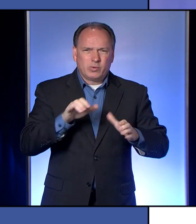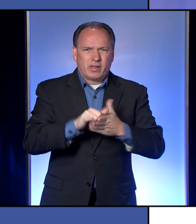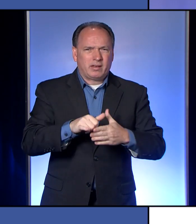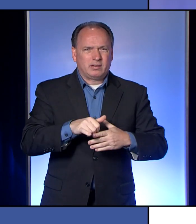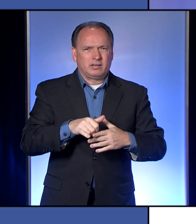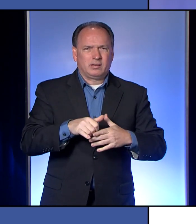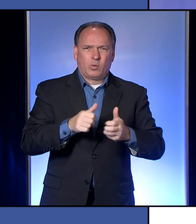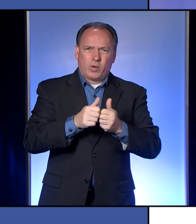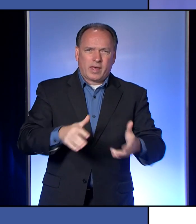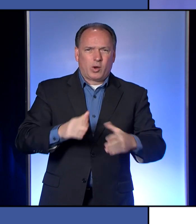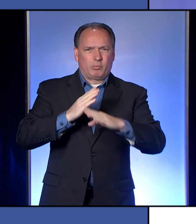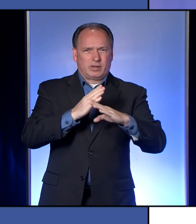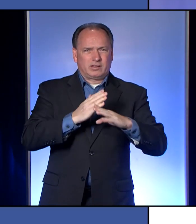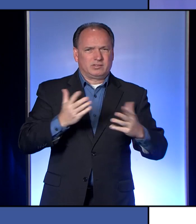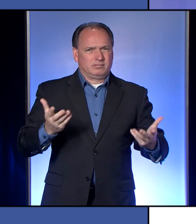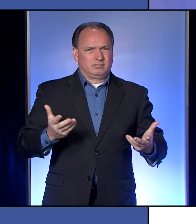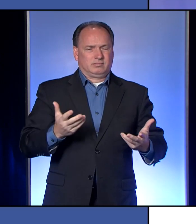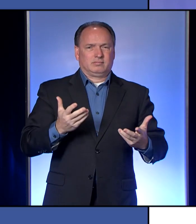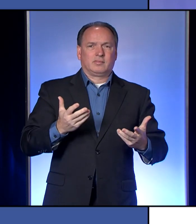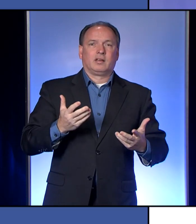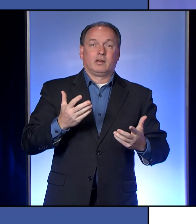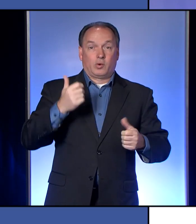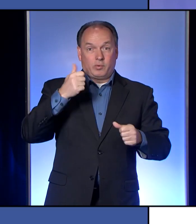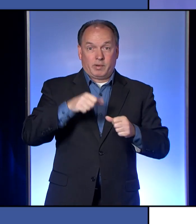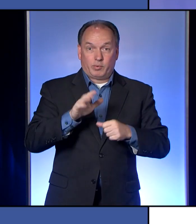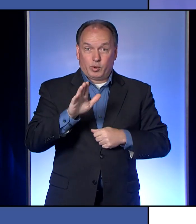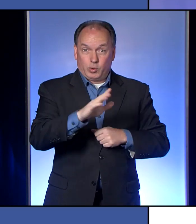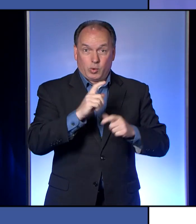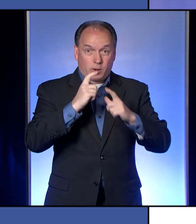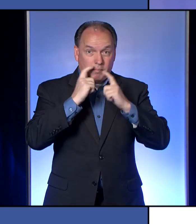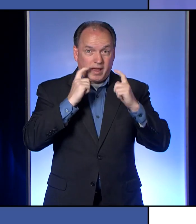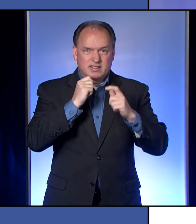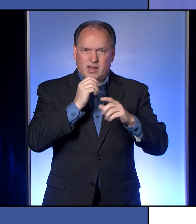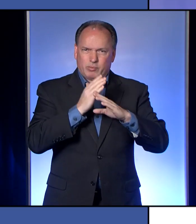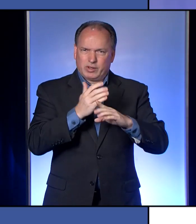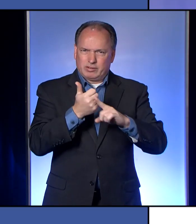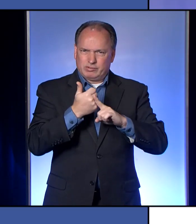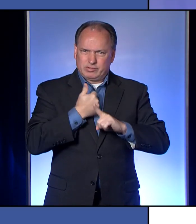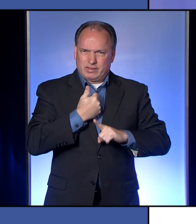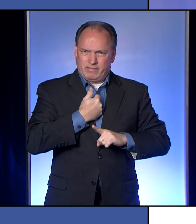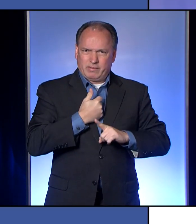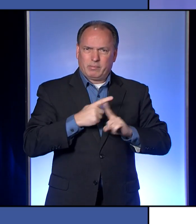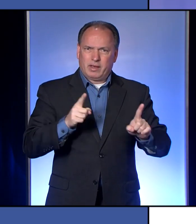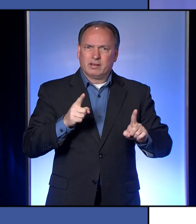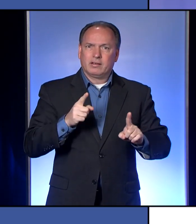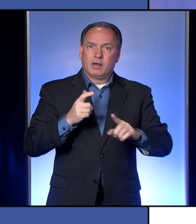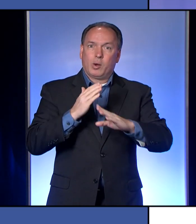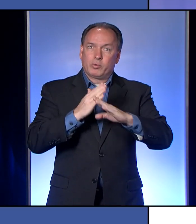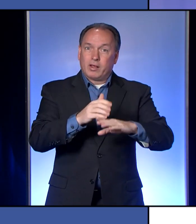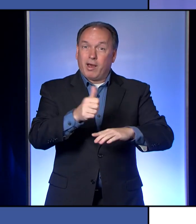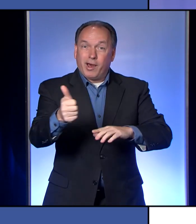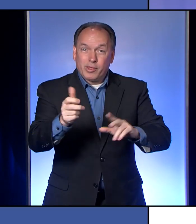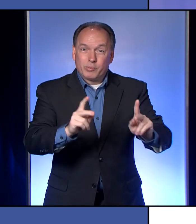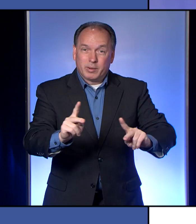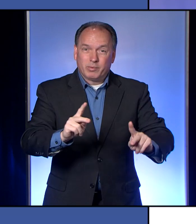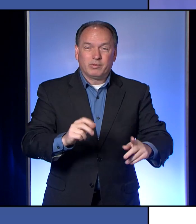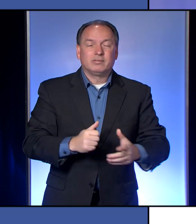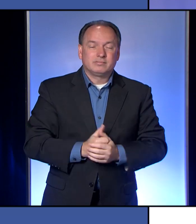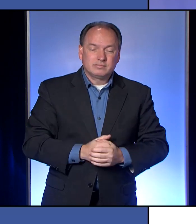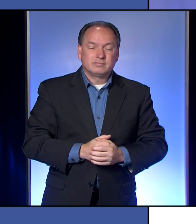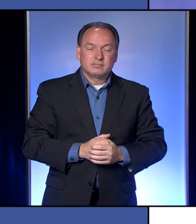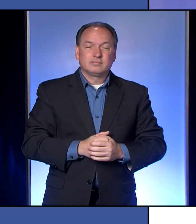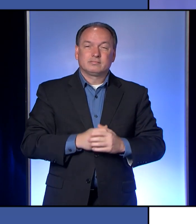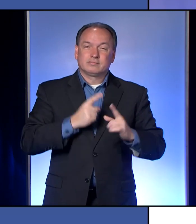not at least take some protection. And remember, your mask doesn't protect you. It protects those other people you're with. So it is